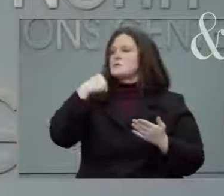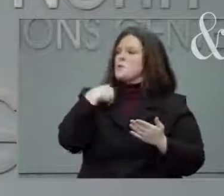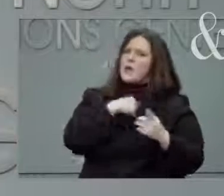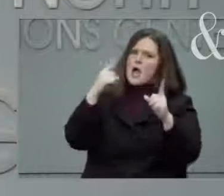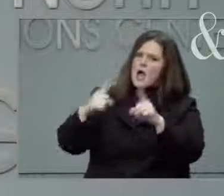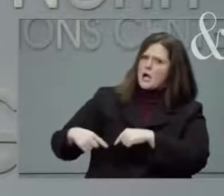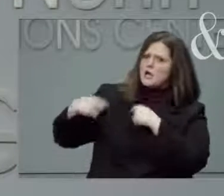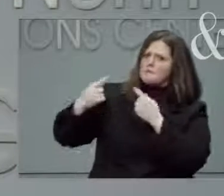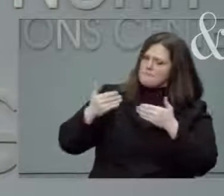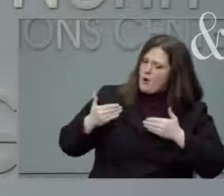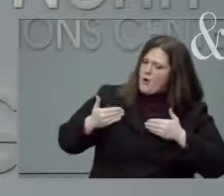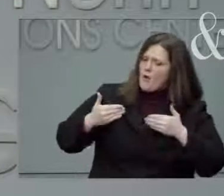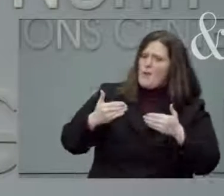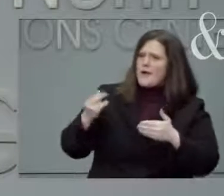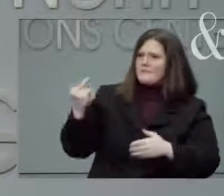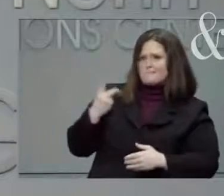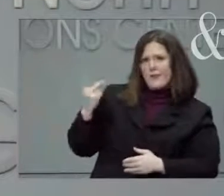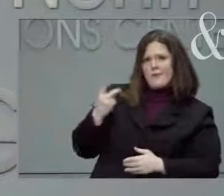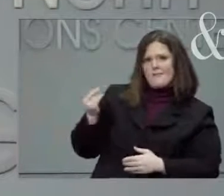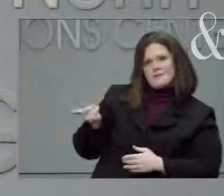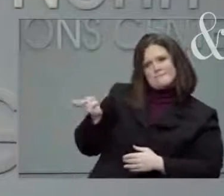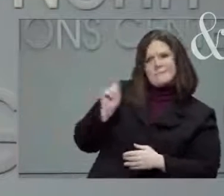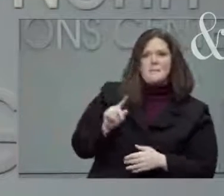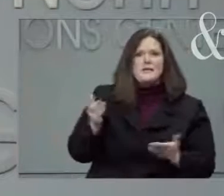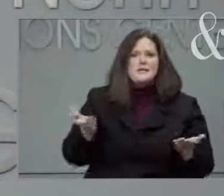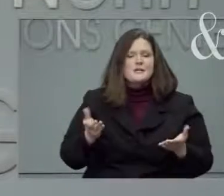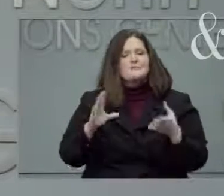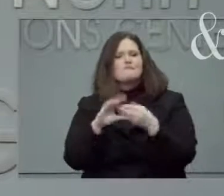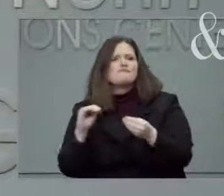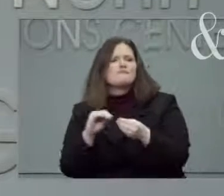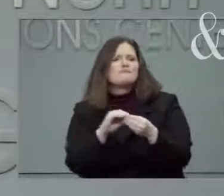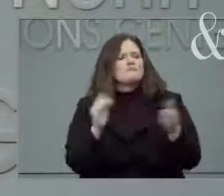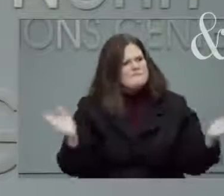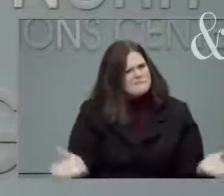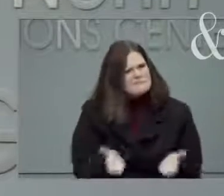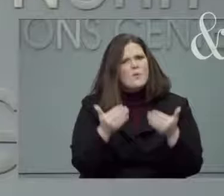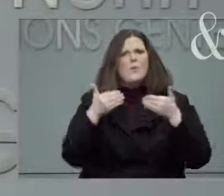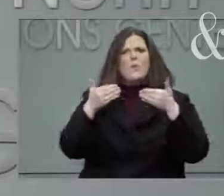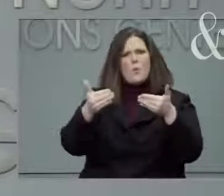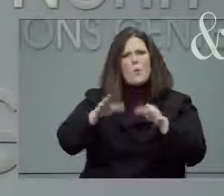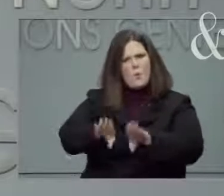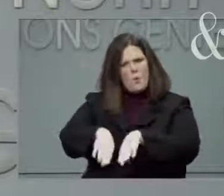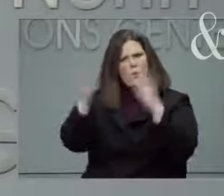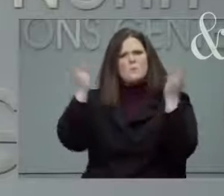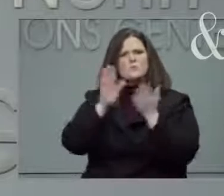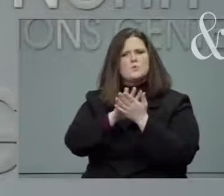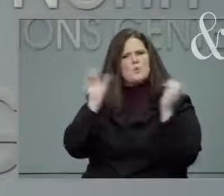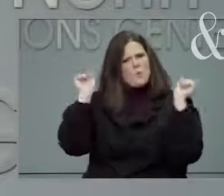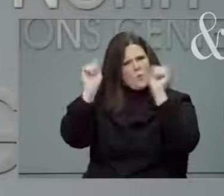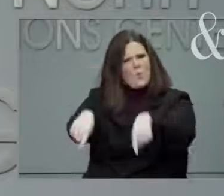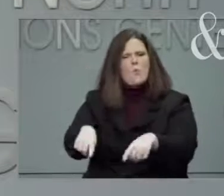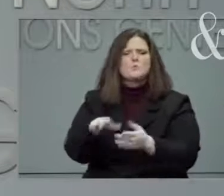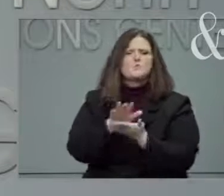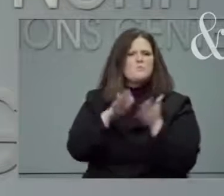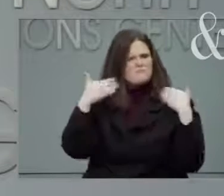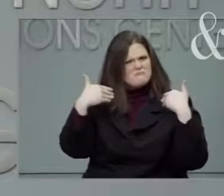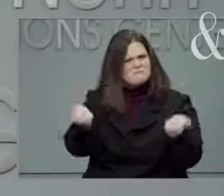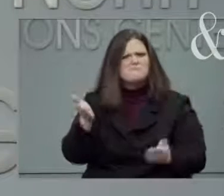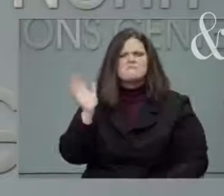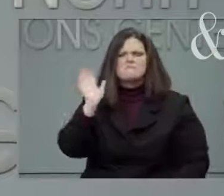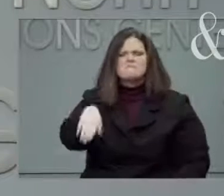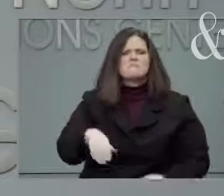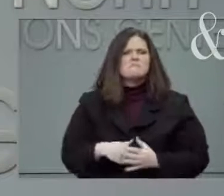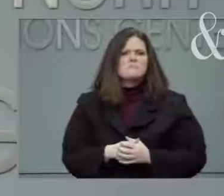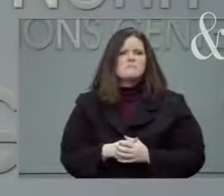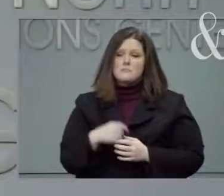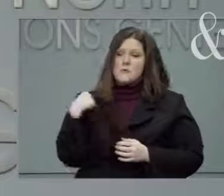begin getting our students back into the classroom in a safe way. And since that announcement, we've seen a number of